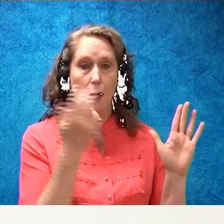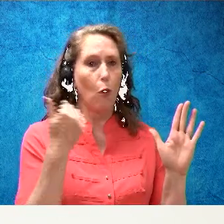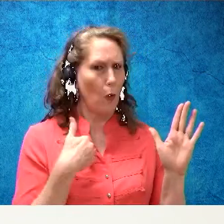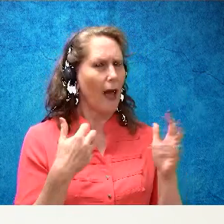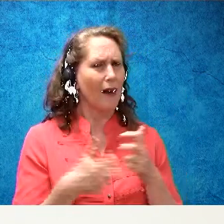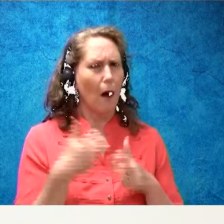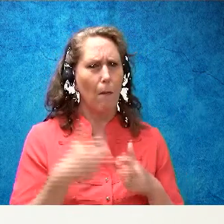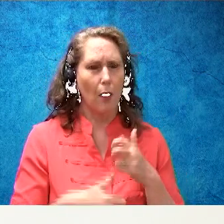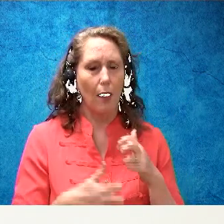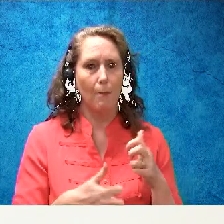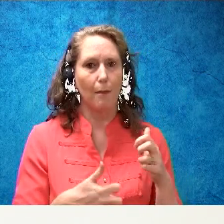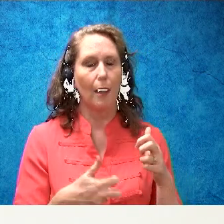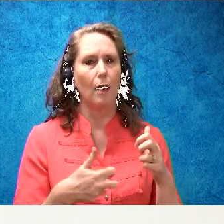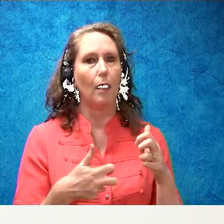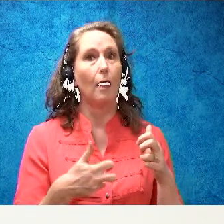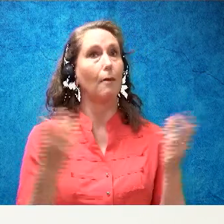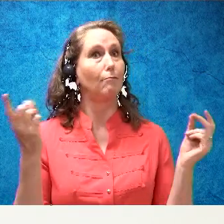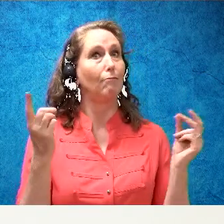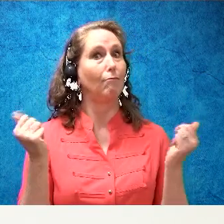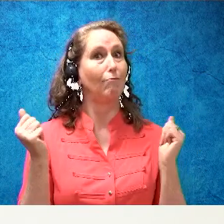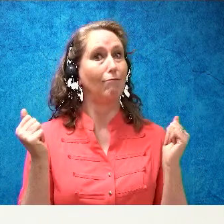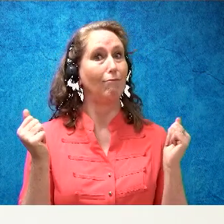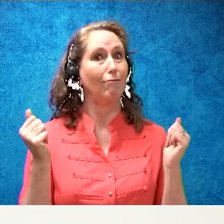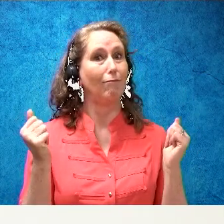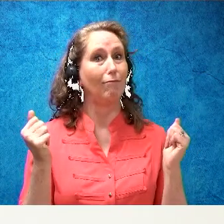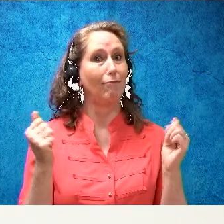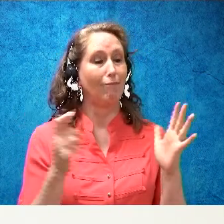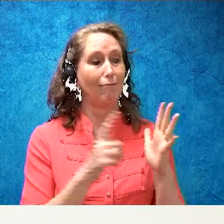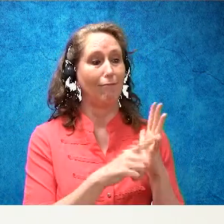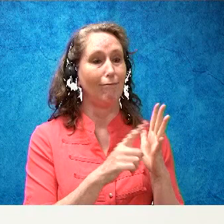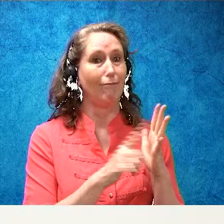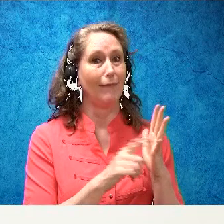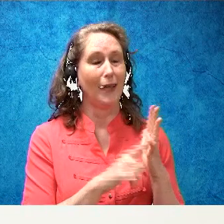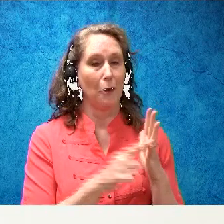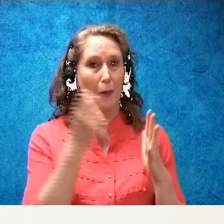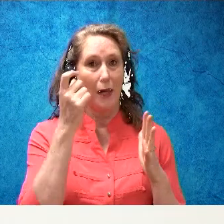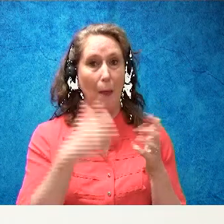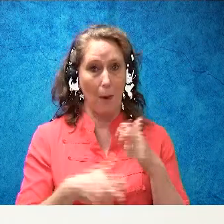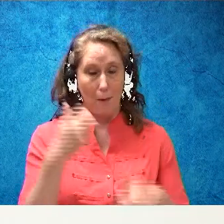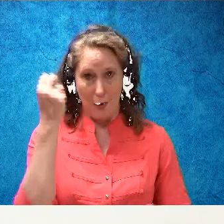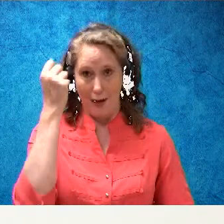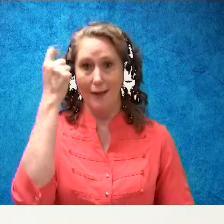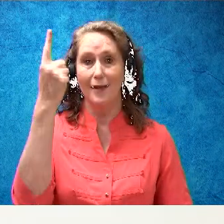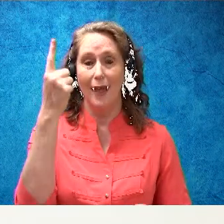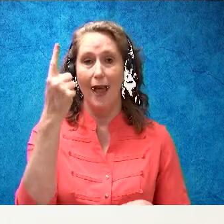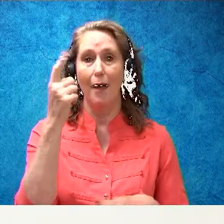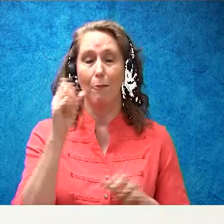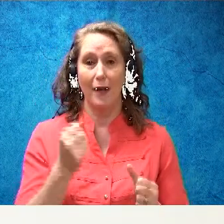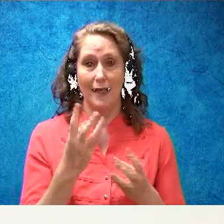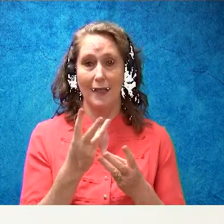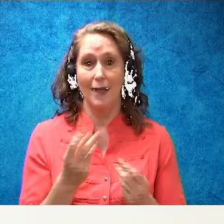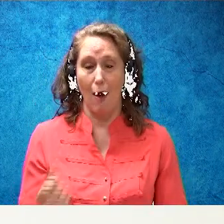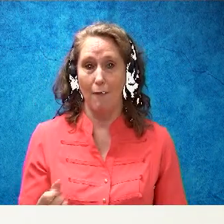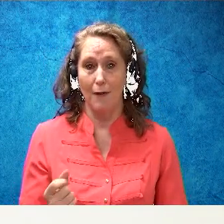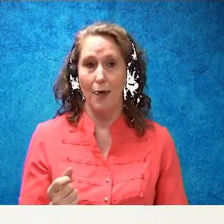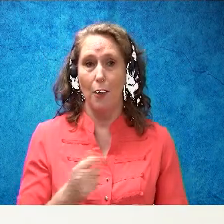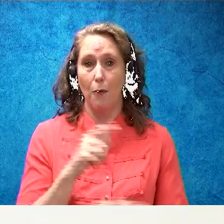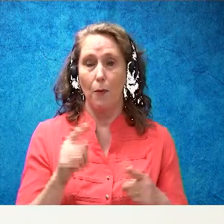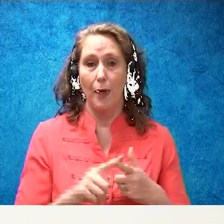problem, and now, whoop, we've unlocked the problem. So whenever you solve a problem, what is that